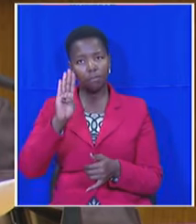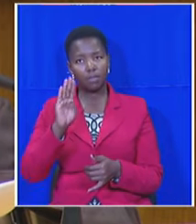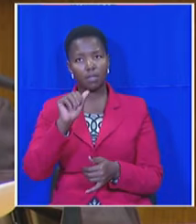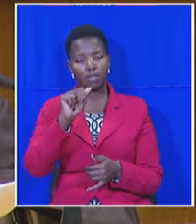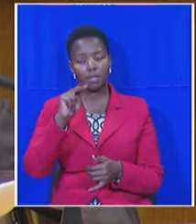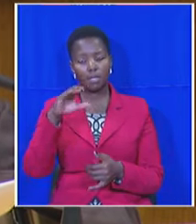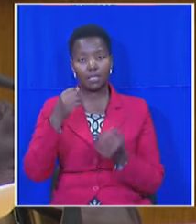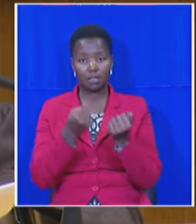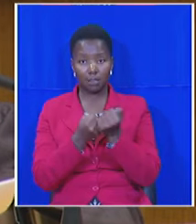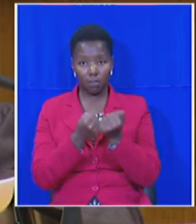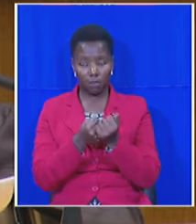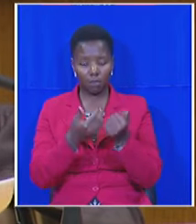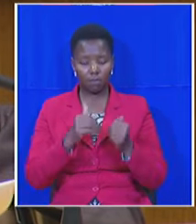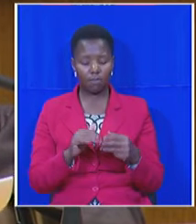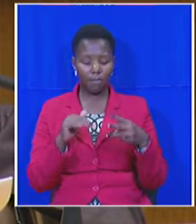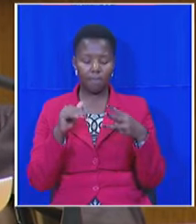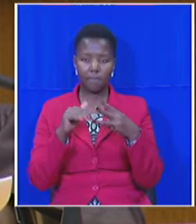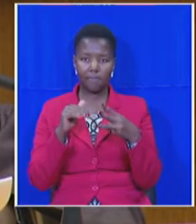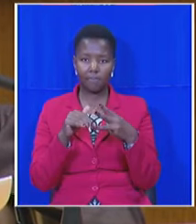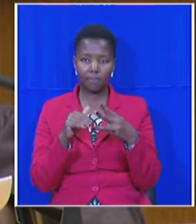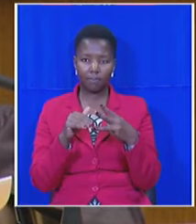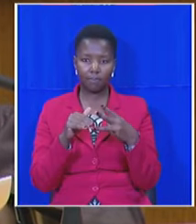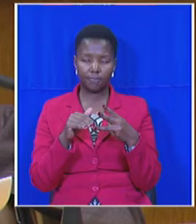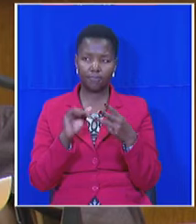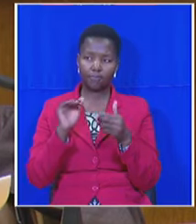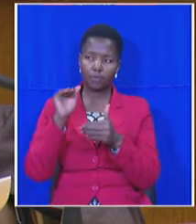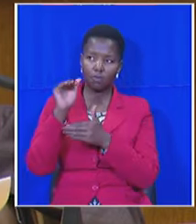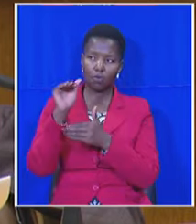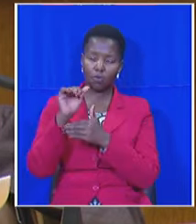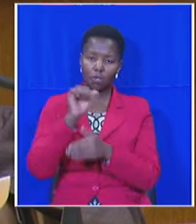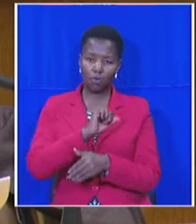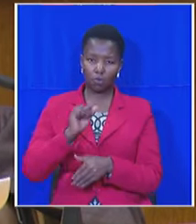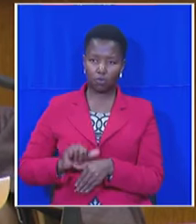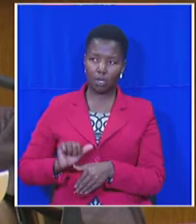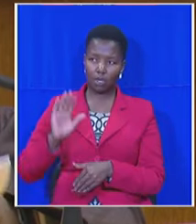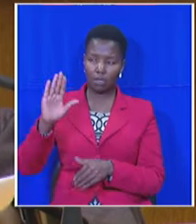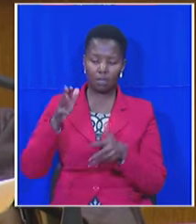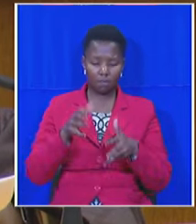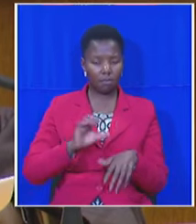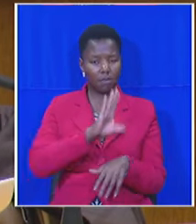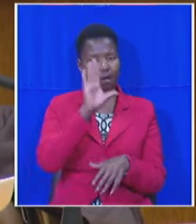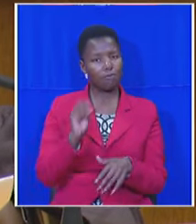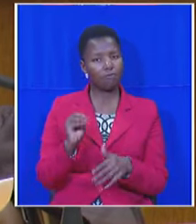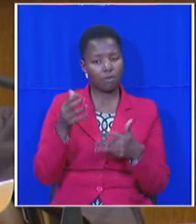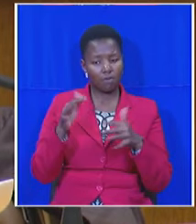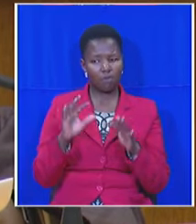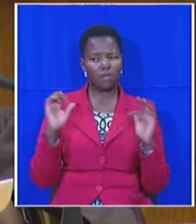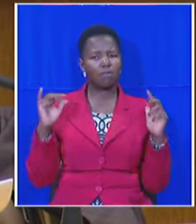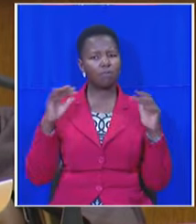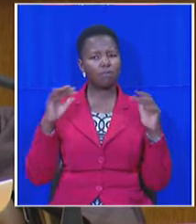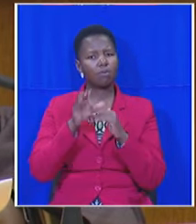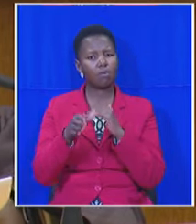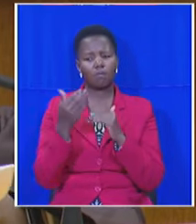Kwesithathu iForum for China and Africa njengoba beyibanjwe lapho umnyaka opheleleko kufakwe